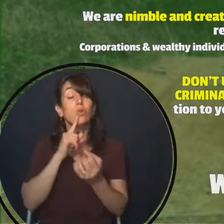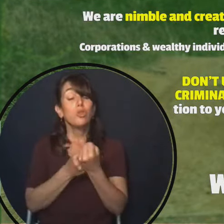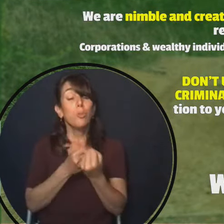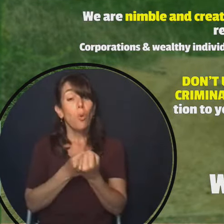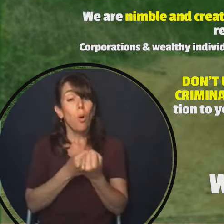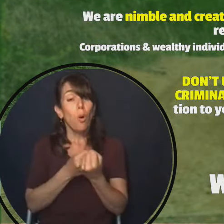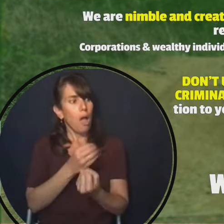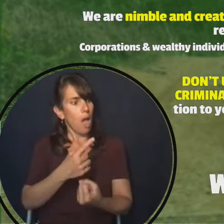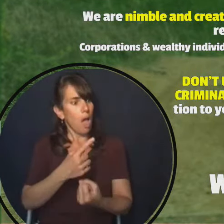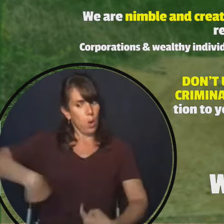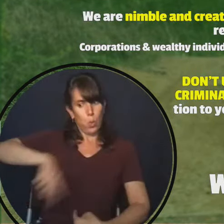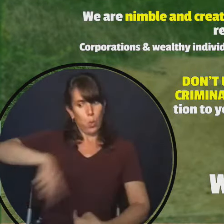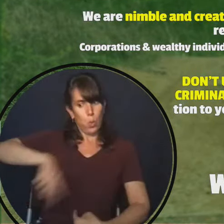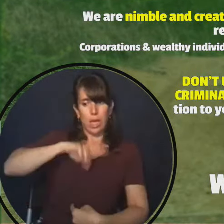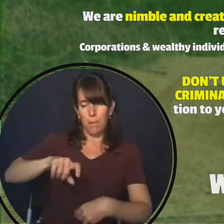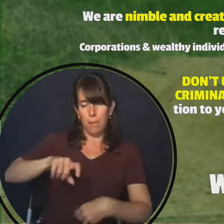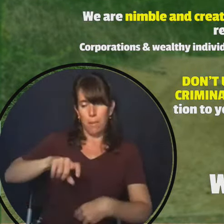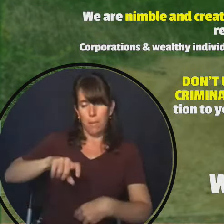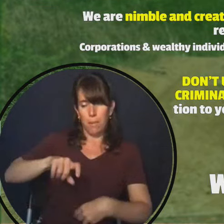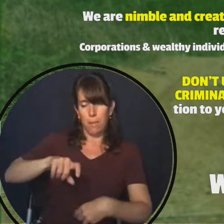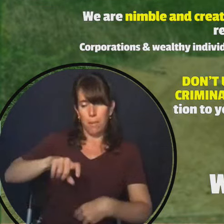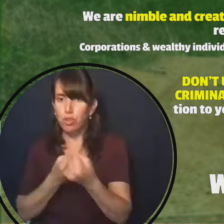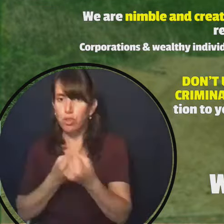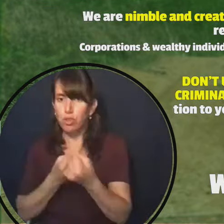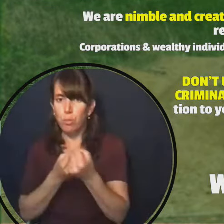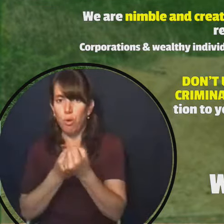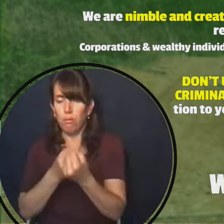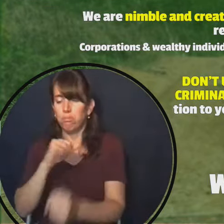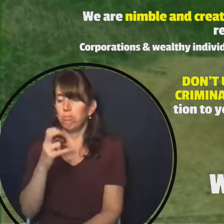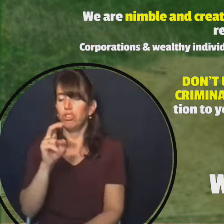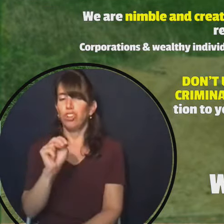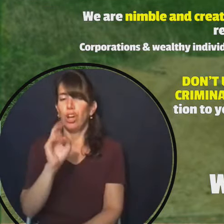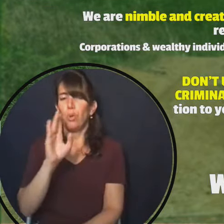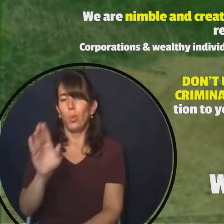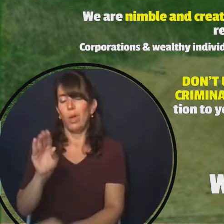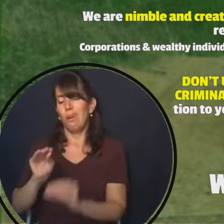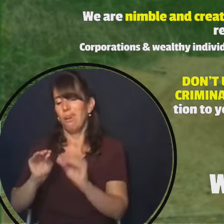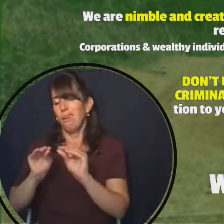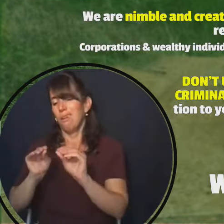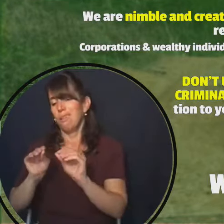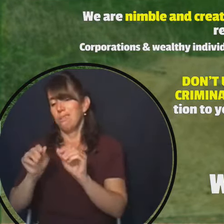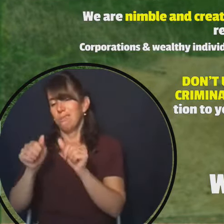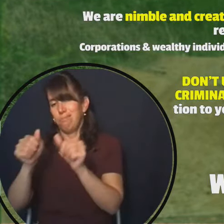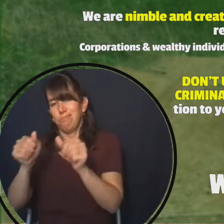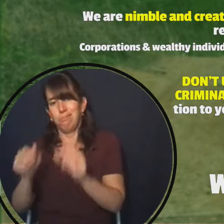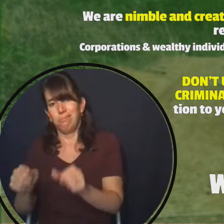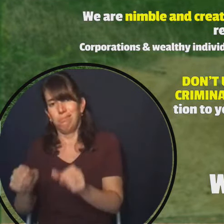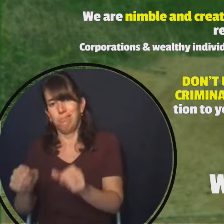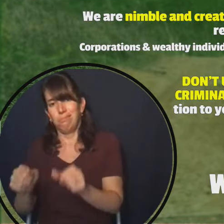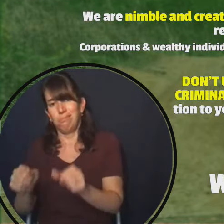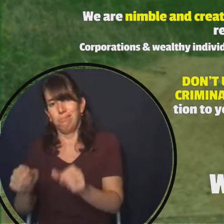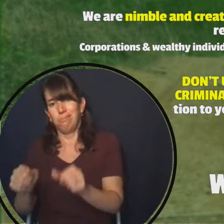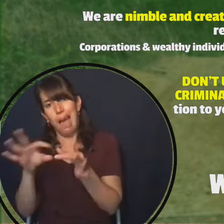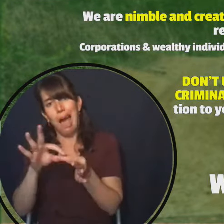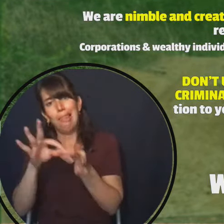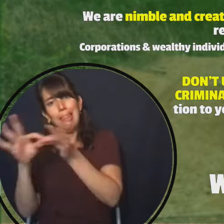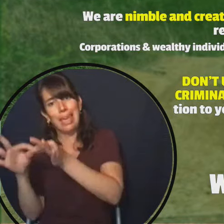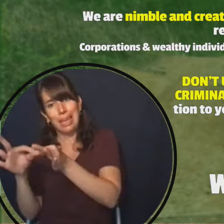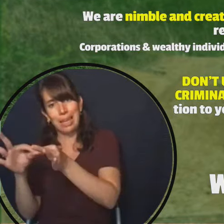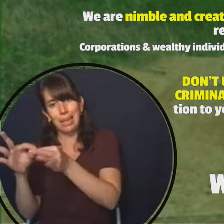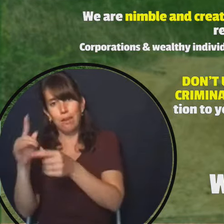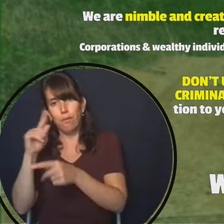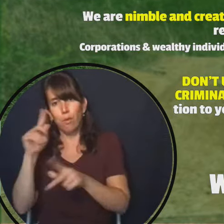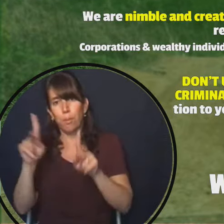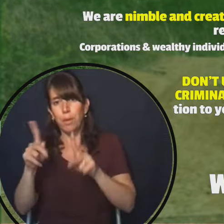chat, and if folks want to get in touch with us, and we can try to be in touch and respond to folks who might want to be connected to accountants